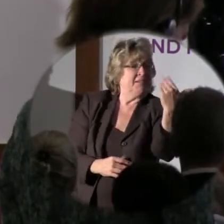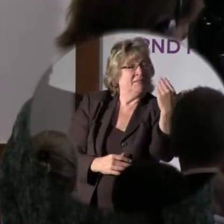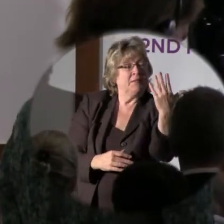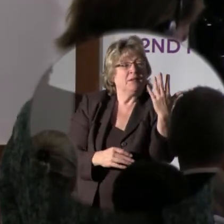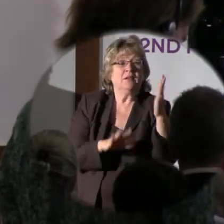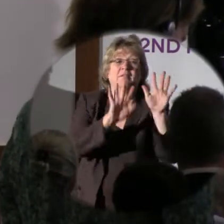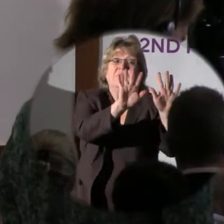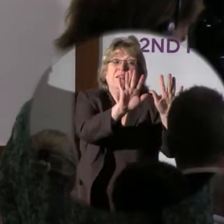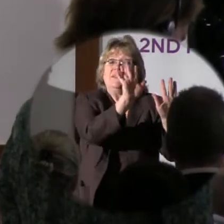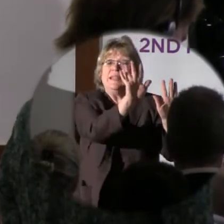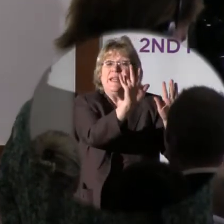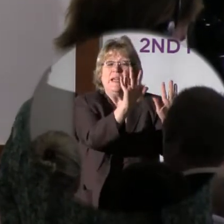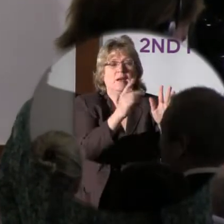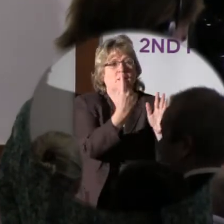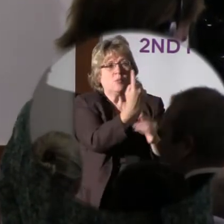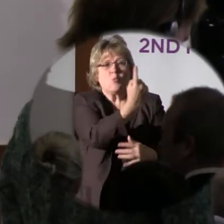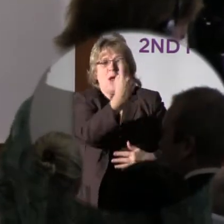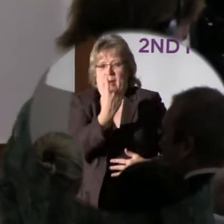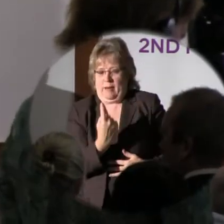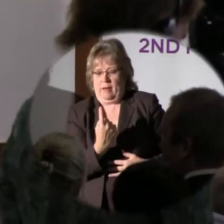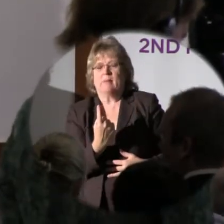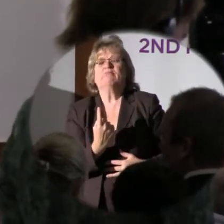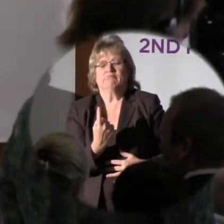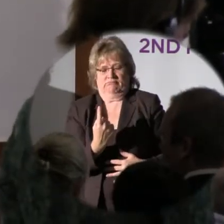with some form of disability.